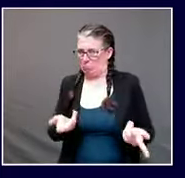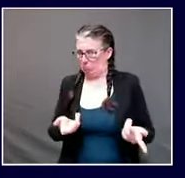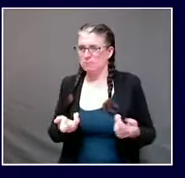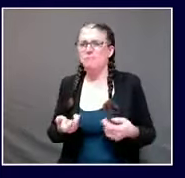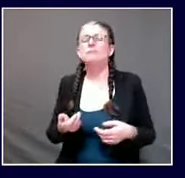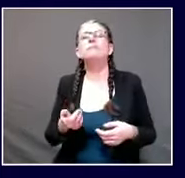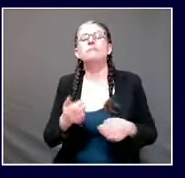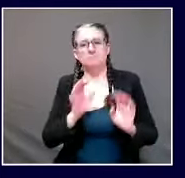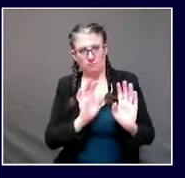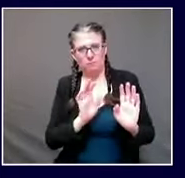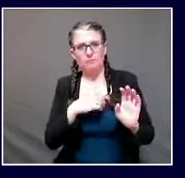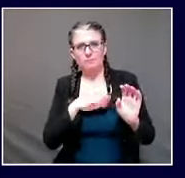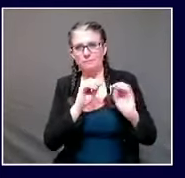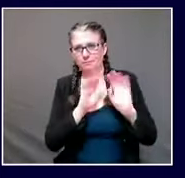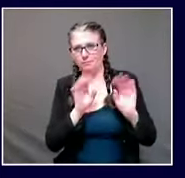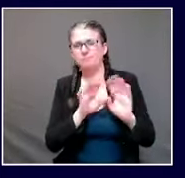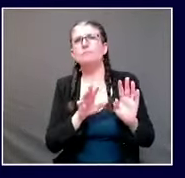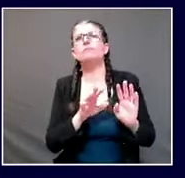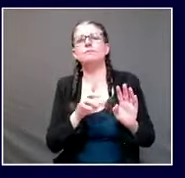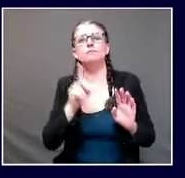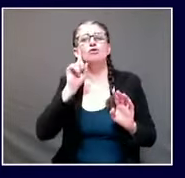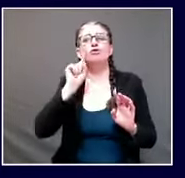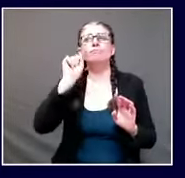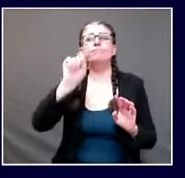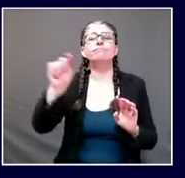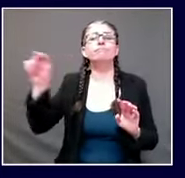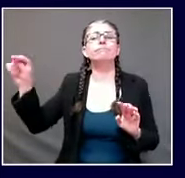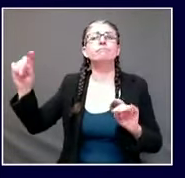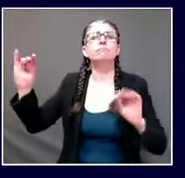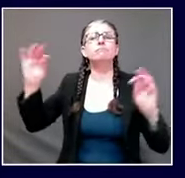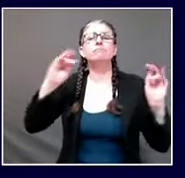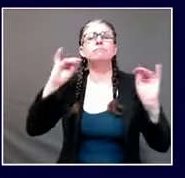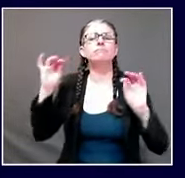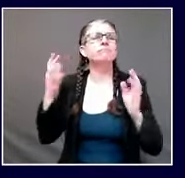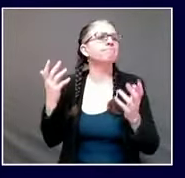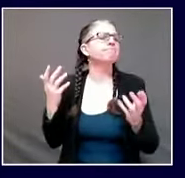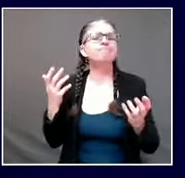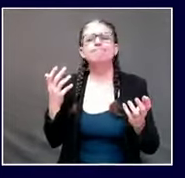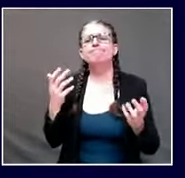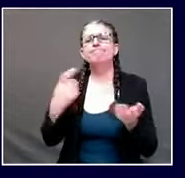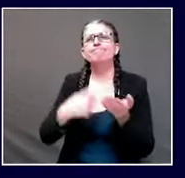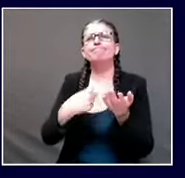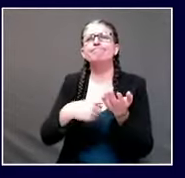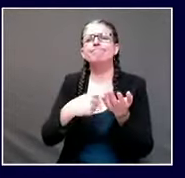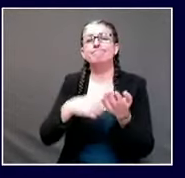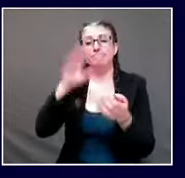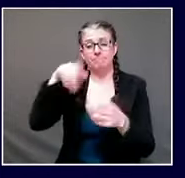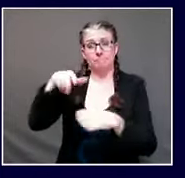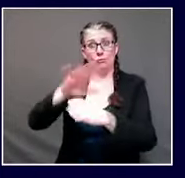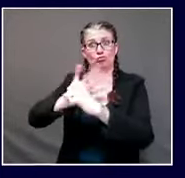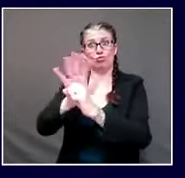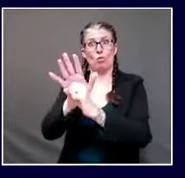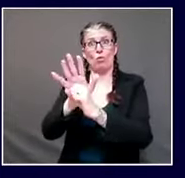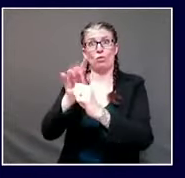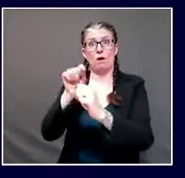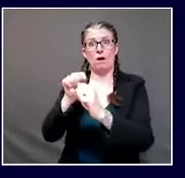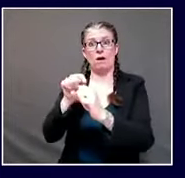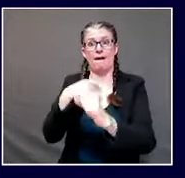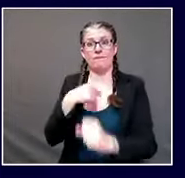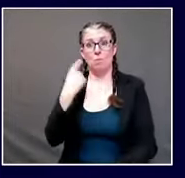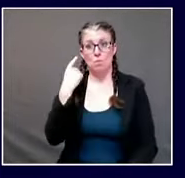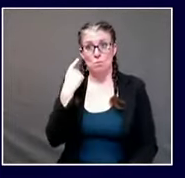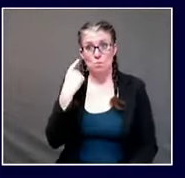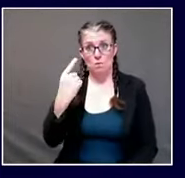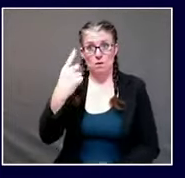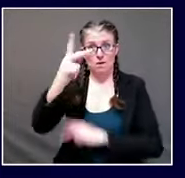you know for months now um but that there are different strains of the virus maybe there was even a significant mutation um recently